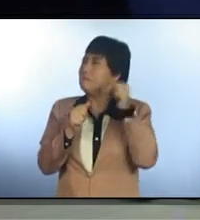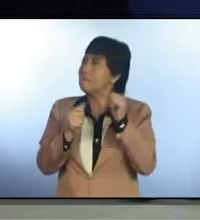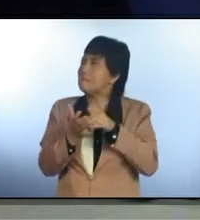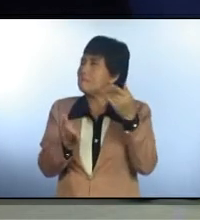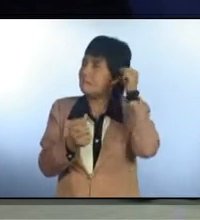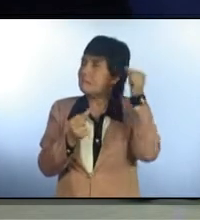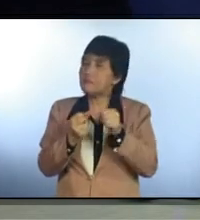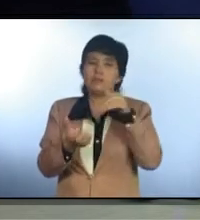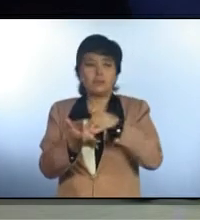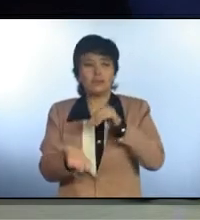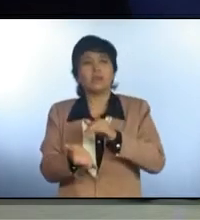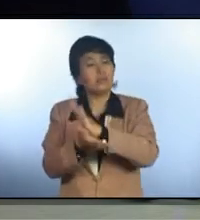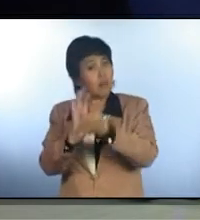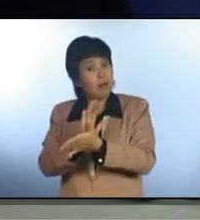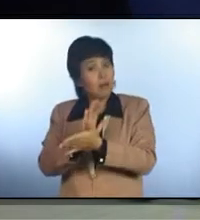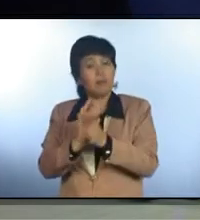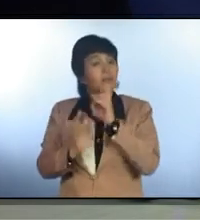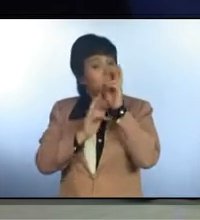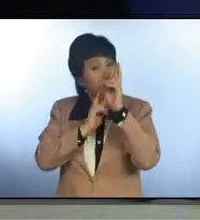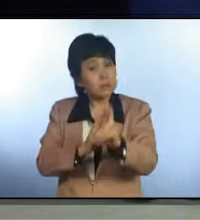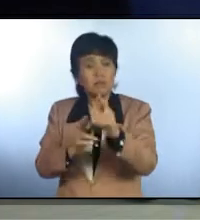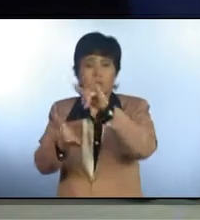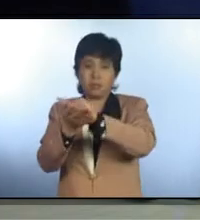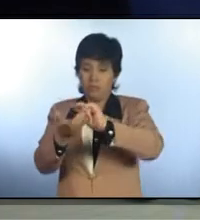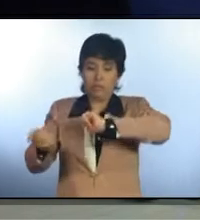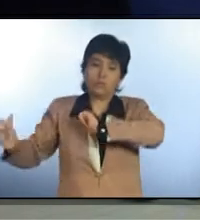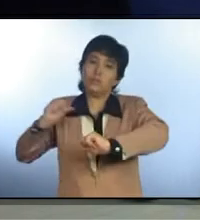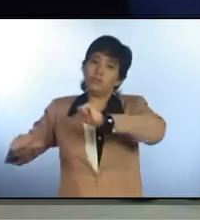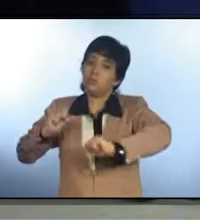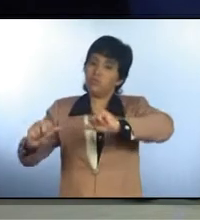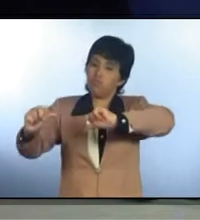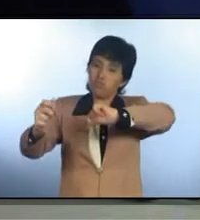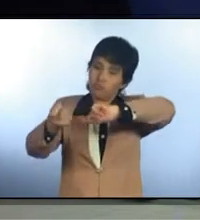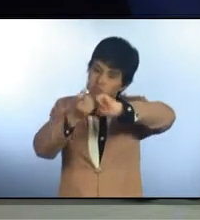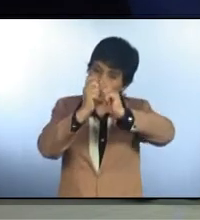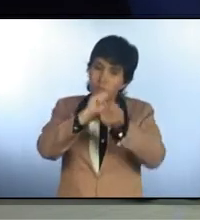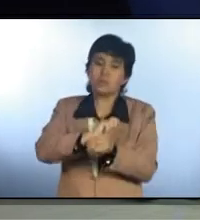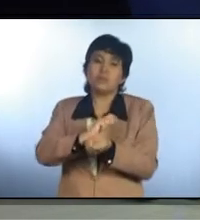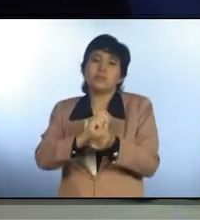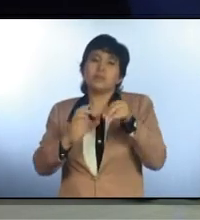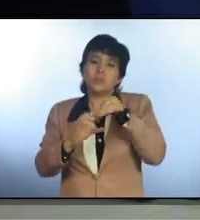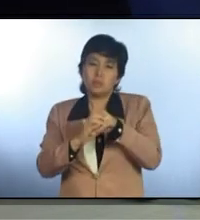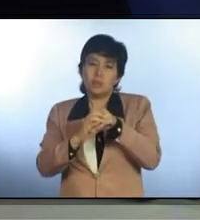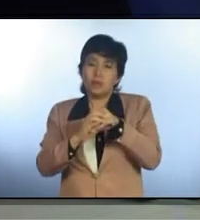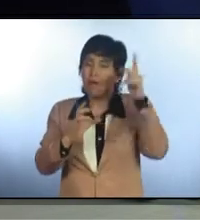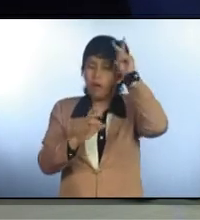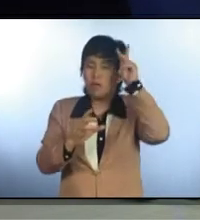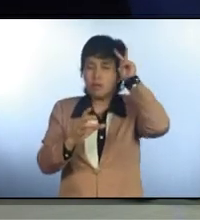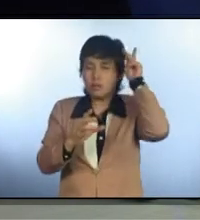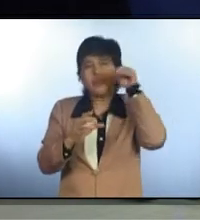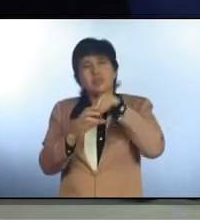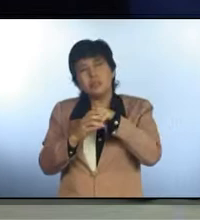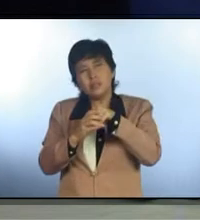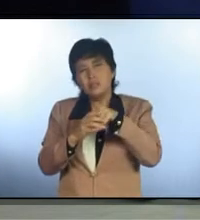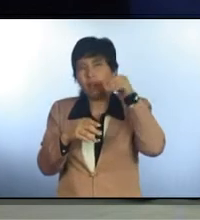back, okay? And that will result in terms of your attitude change. Yep. It is all in your cognition. It is true, it